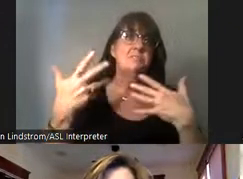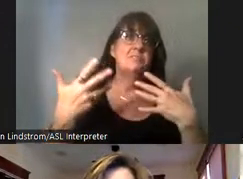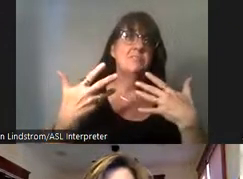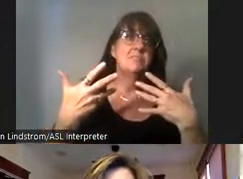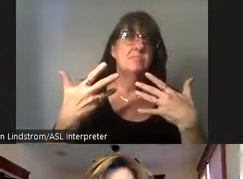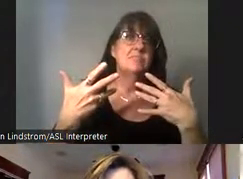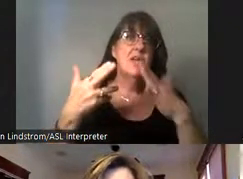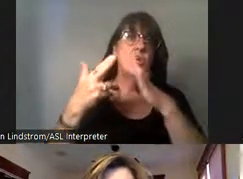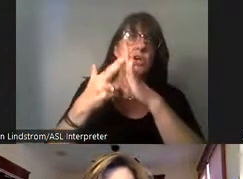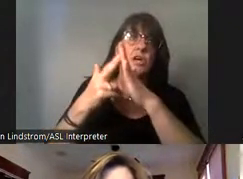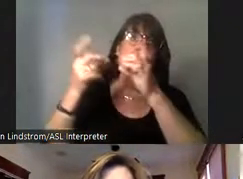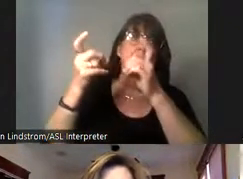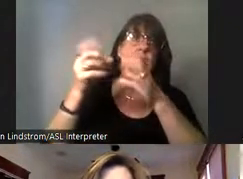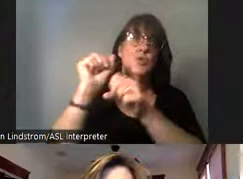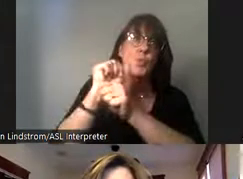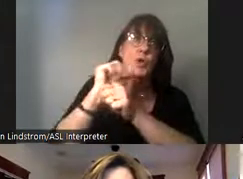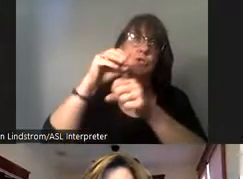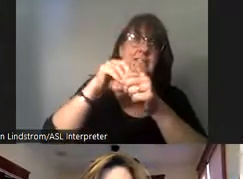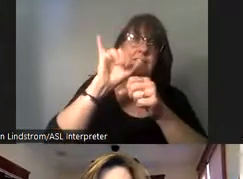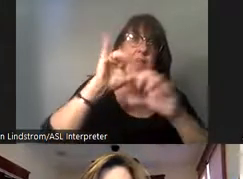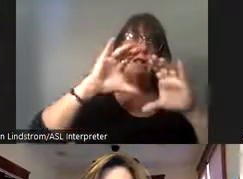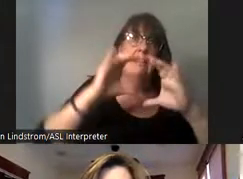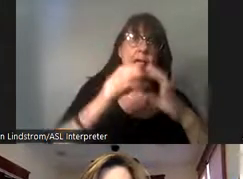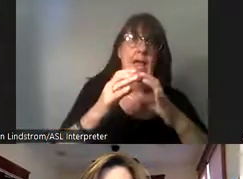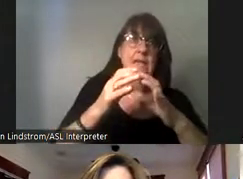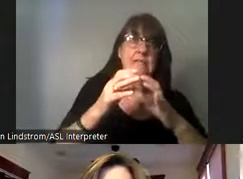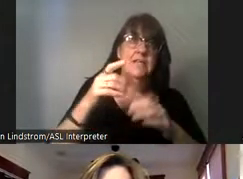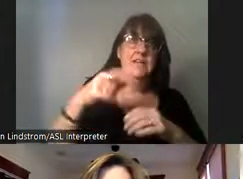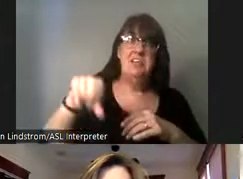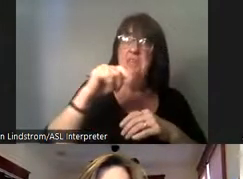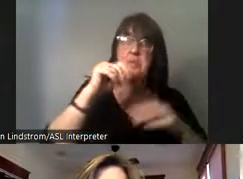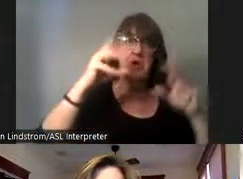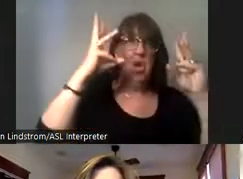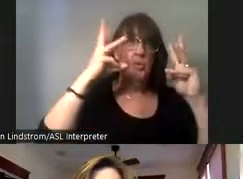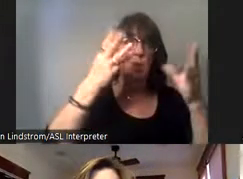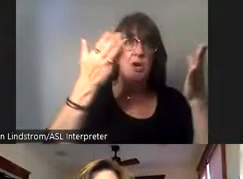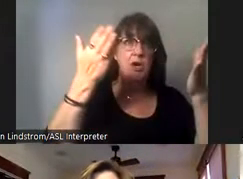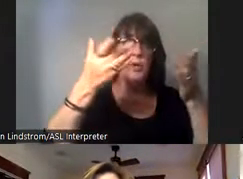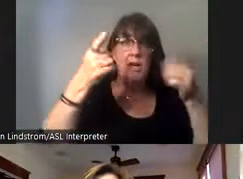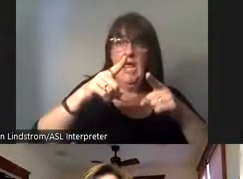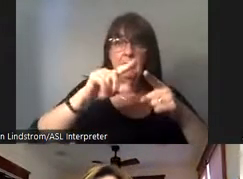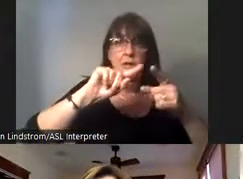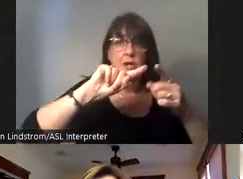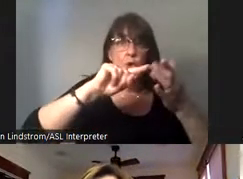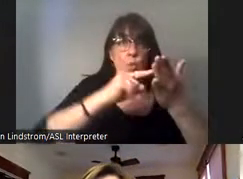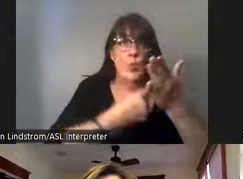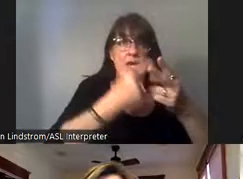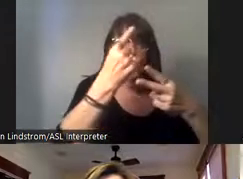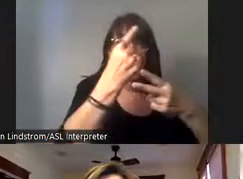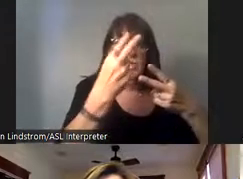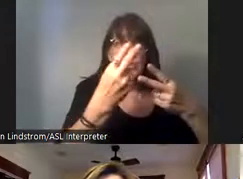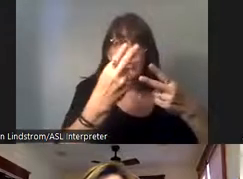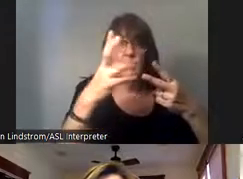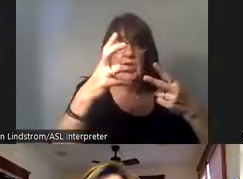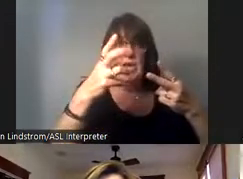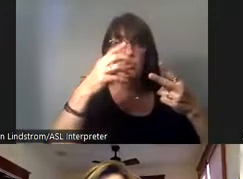contract management employees in that course. They weren't worried about what took place in week 1, 2, and 3. They were only concerned about what happened in the